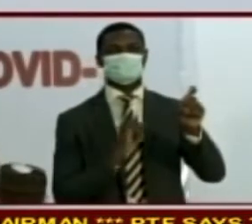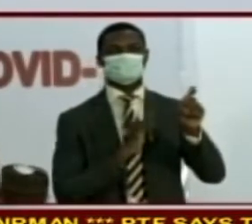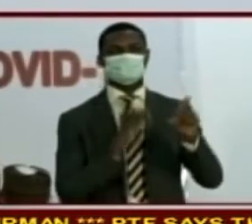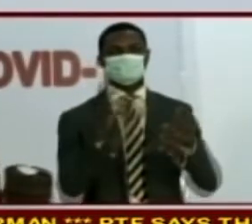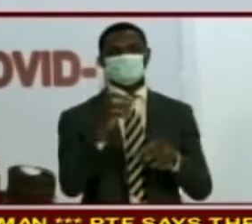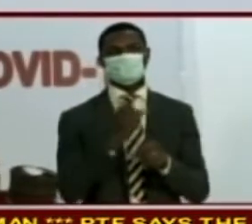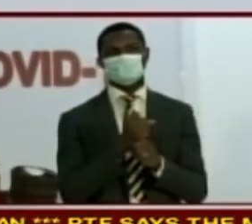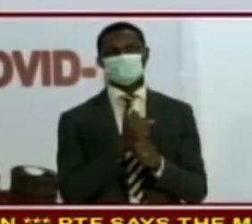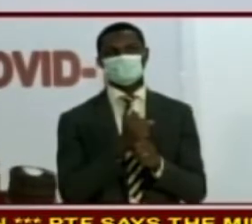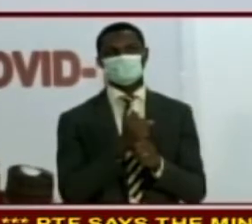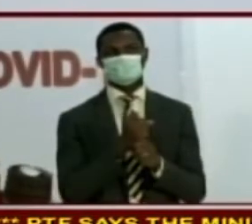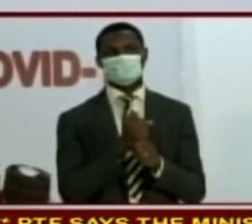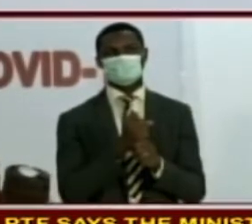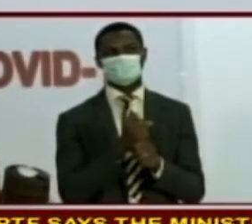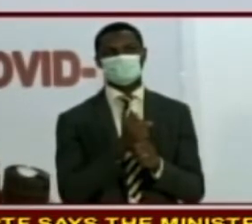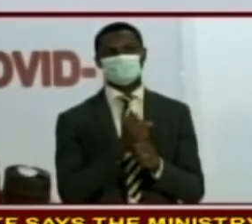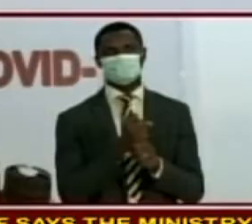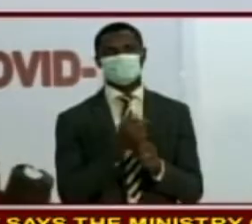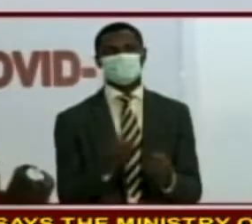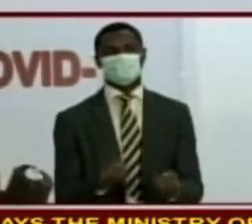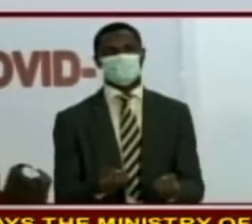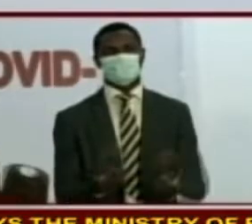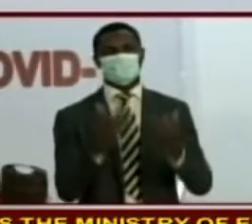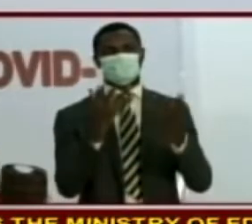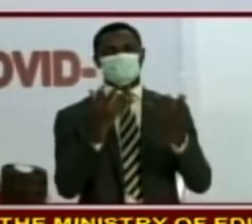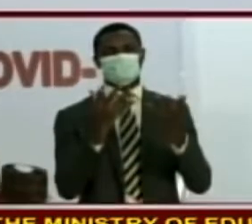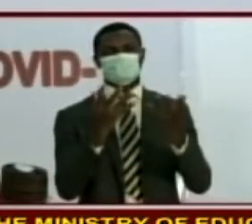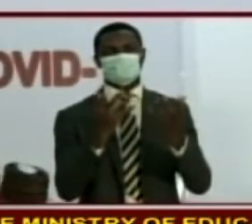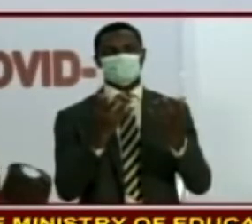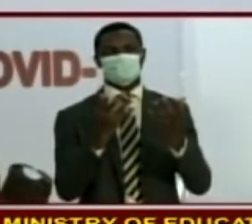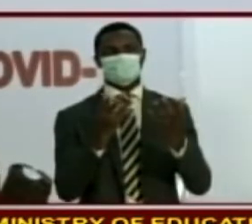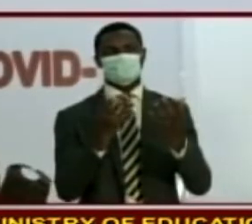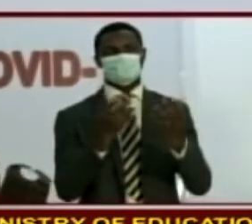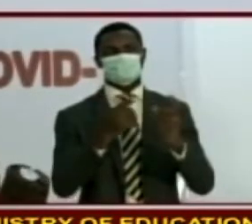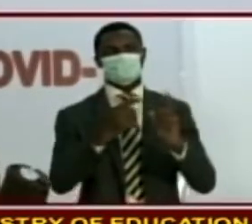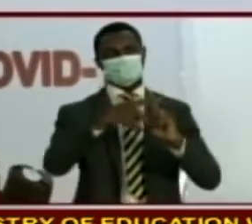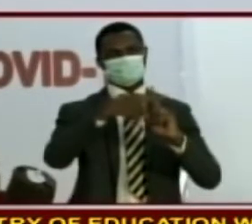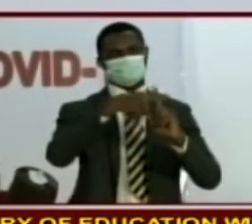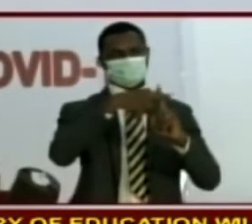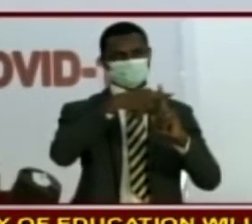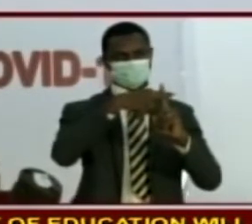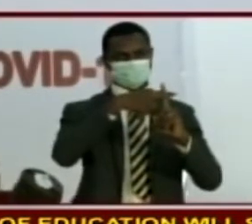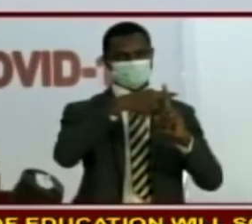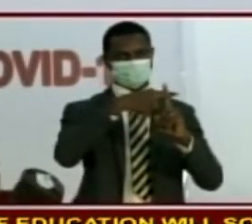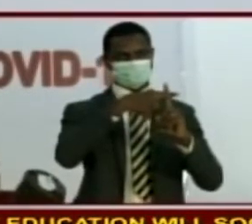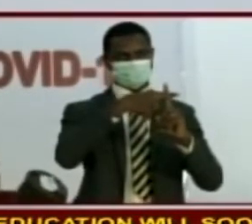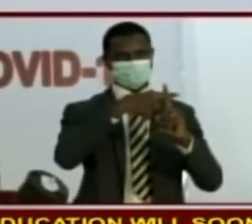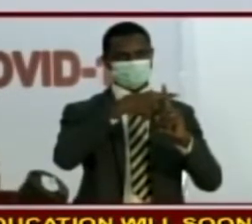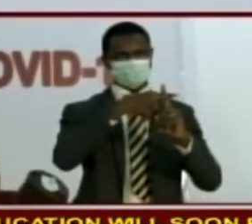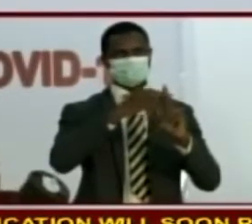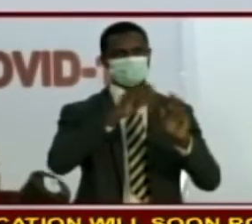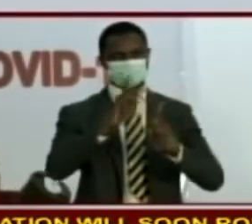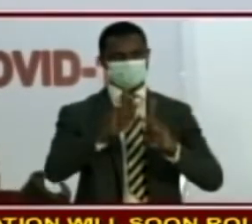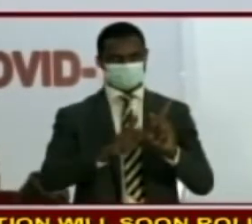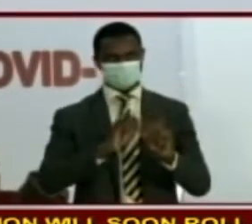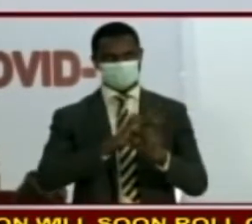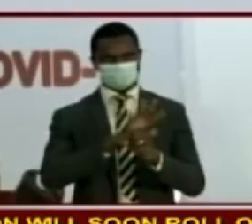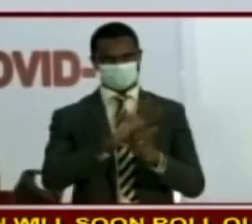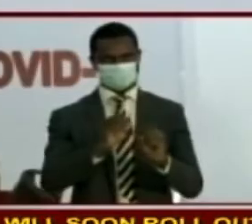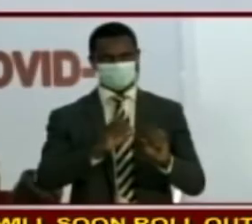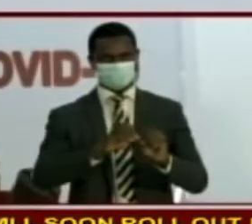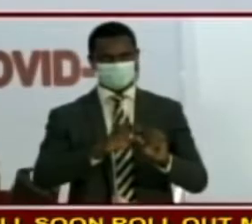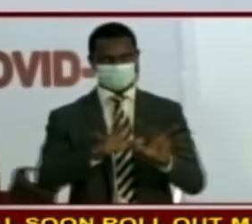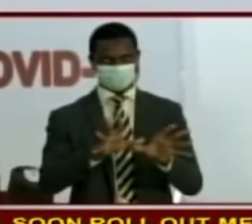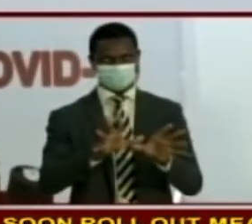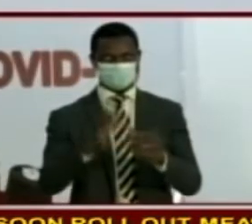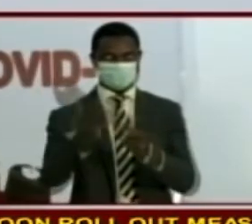was how many positive tests were recorded amongst all those who have